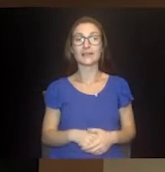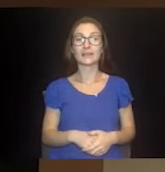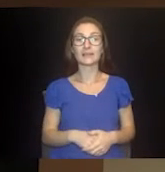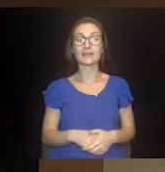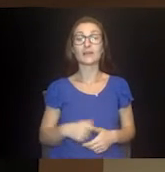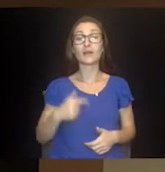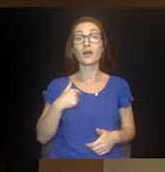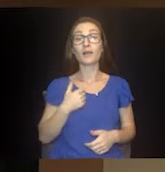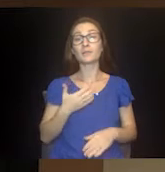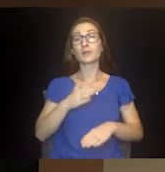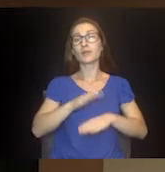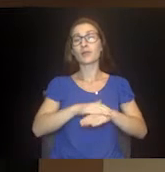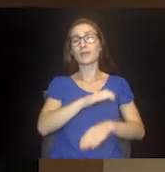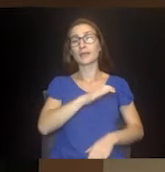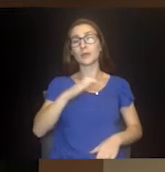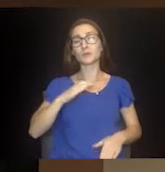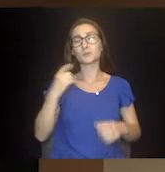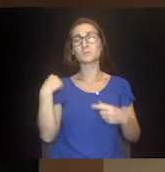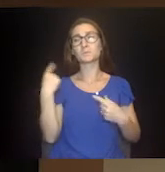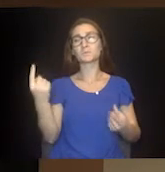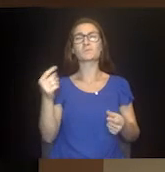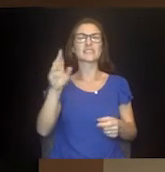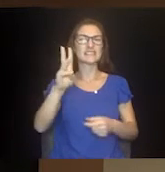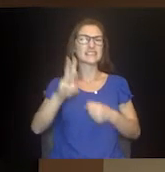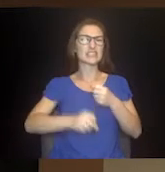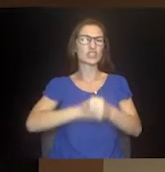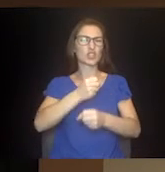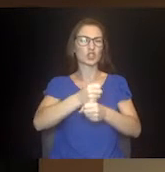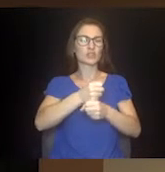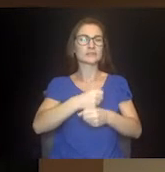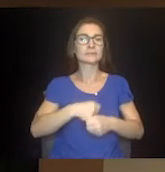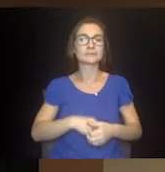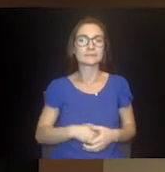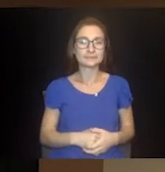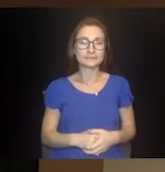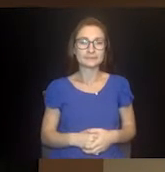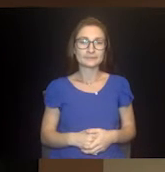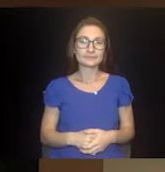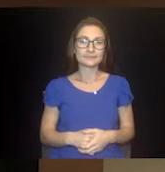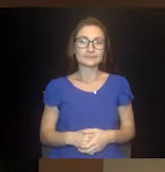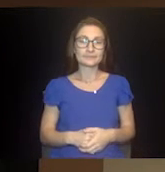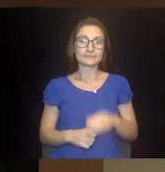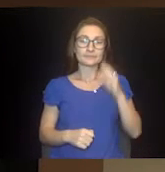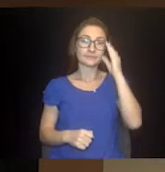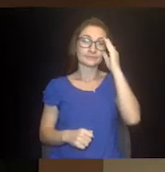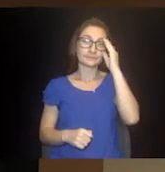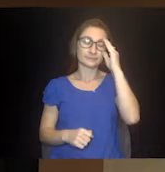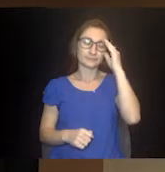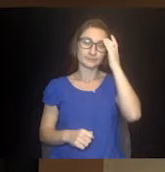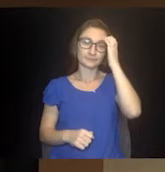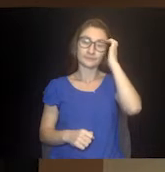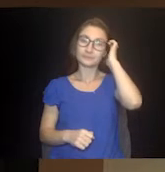Jacksonville, and I have been on the council for about 6 years.